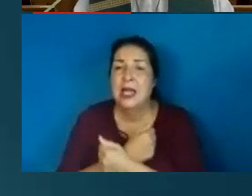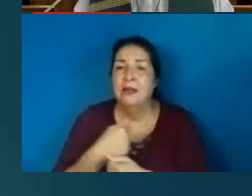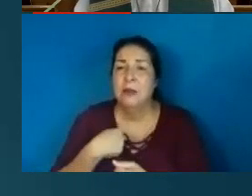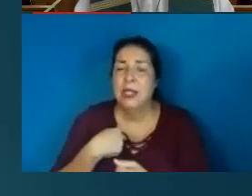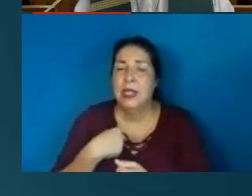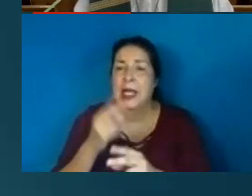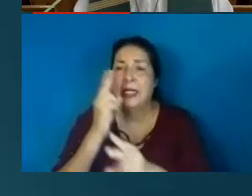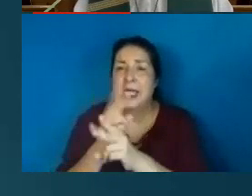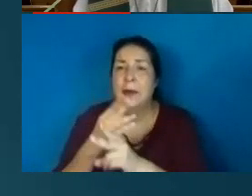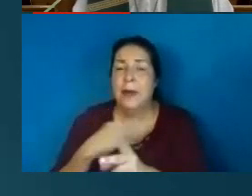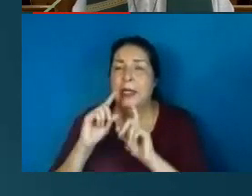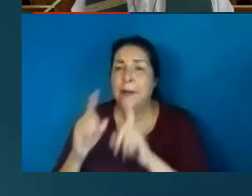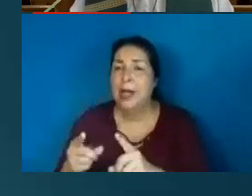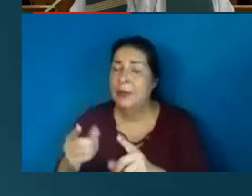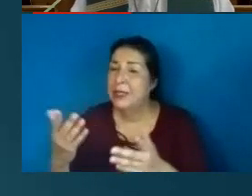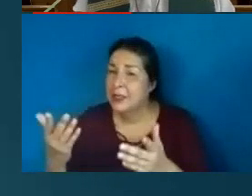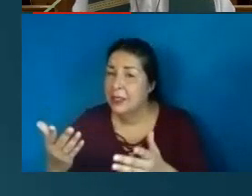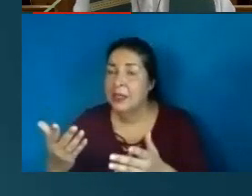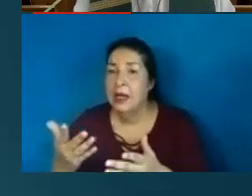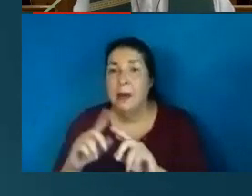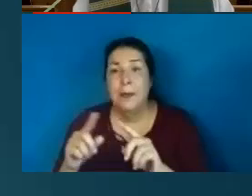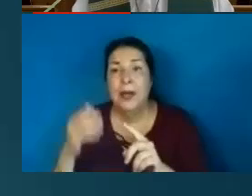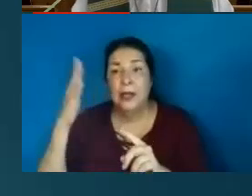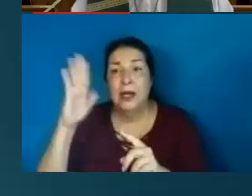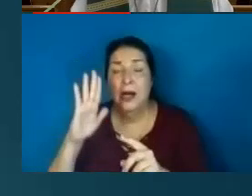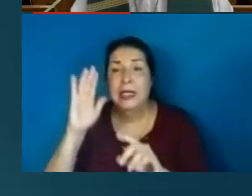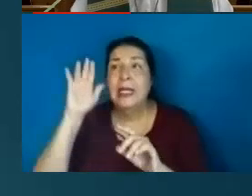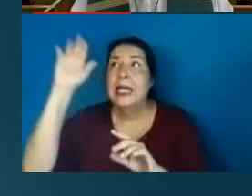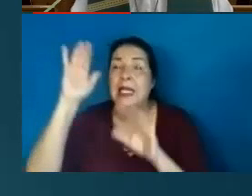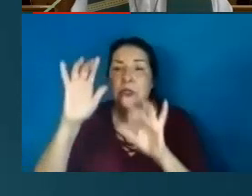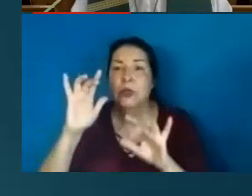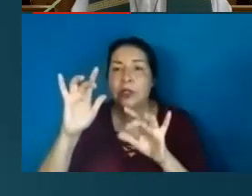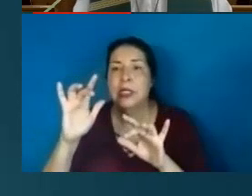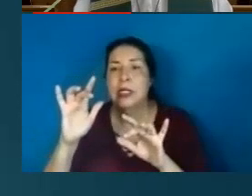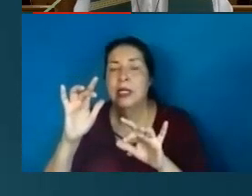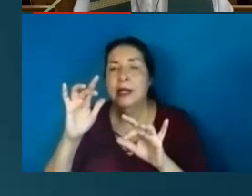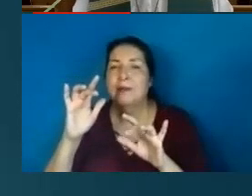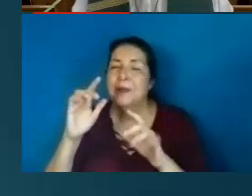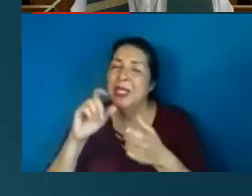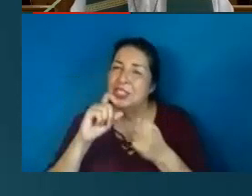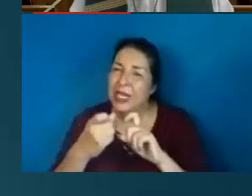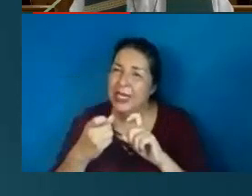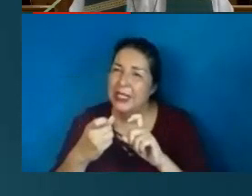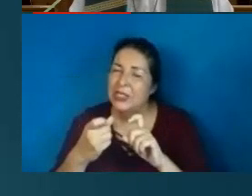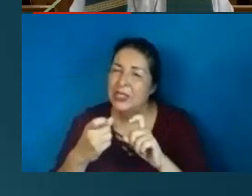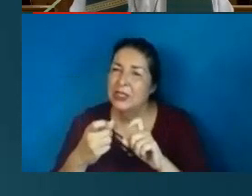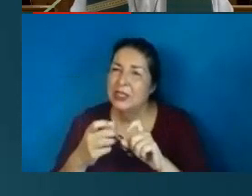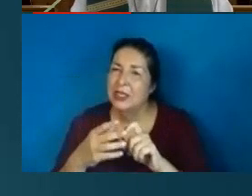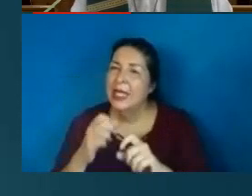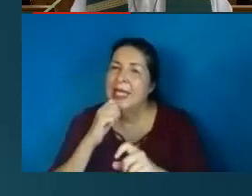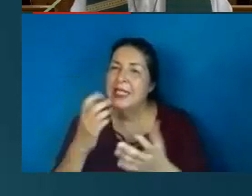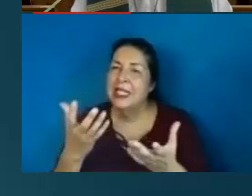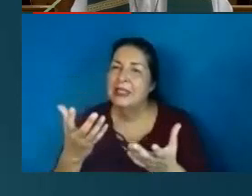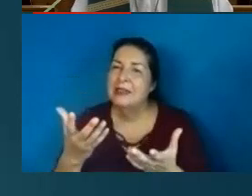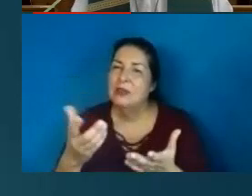commandments." But God, in his mercy, relented from that particular decree. He would no longer demand